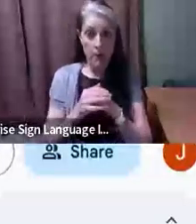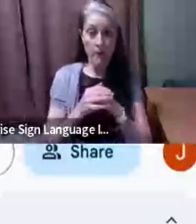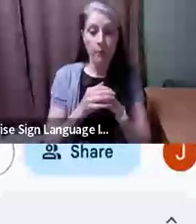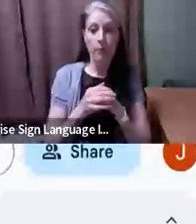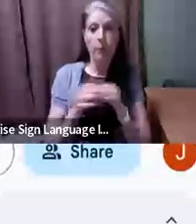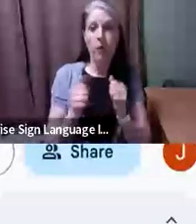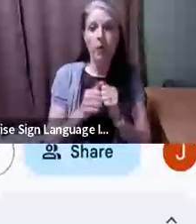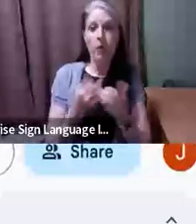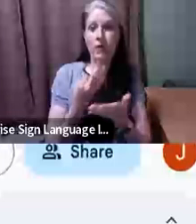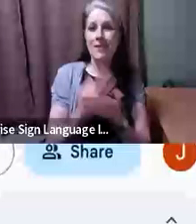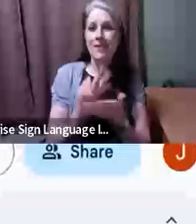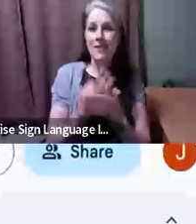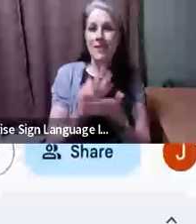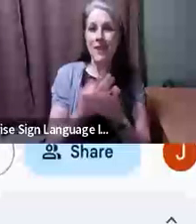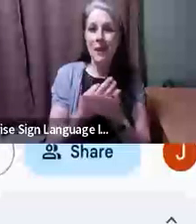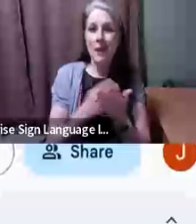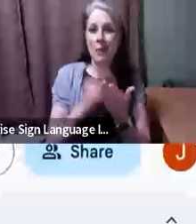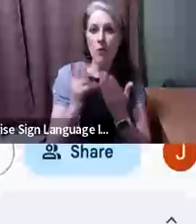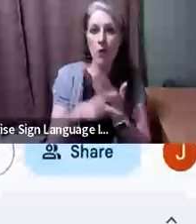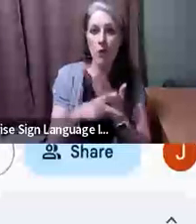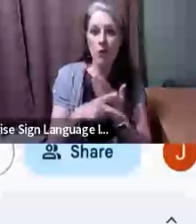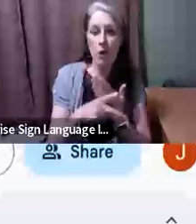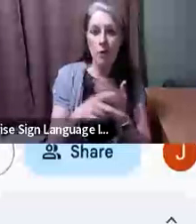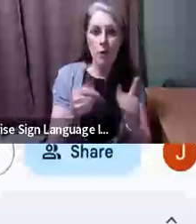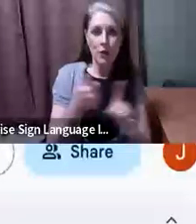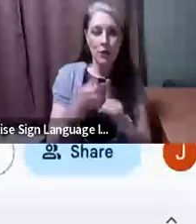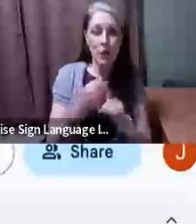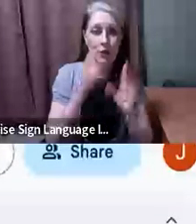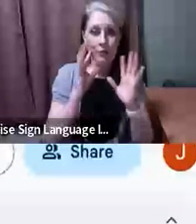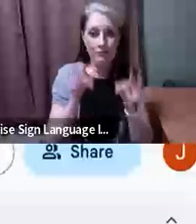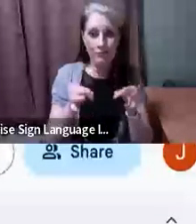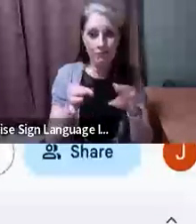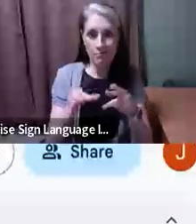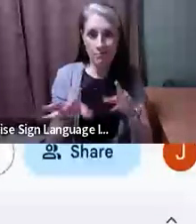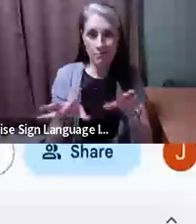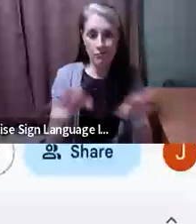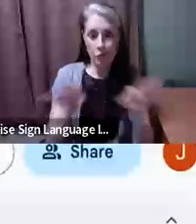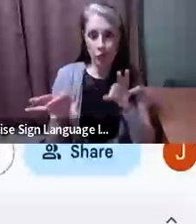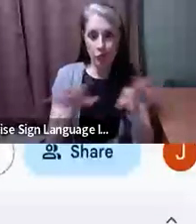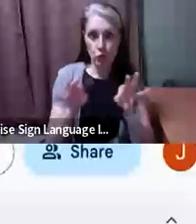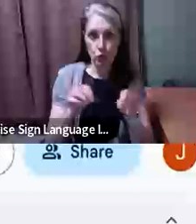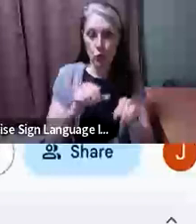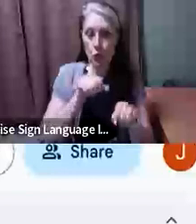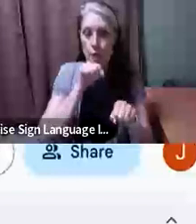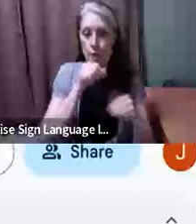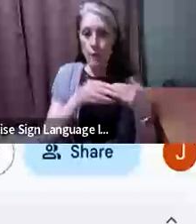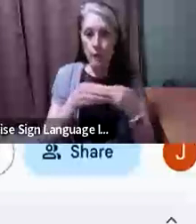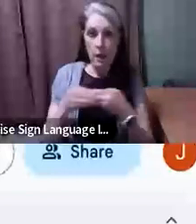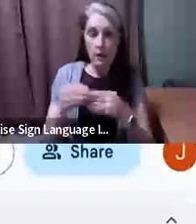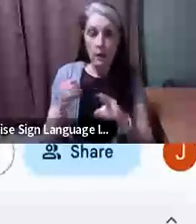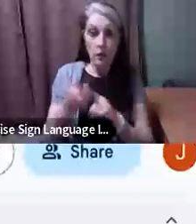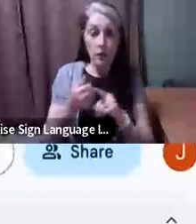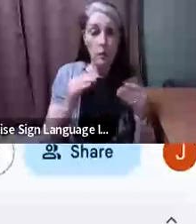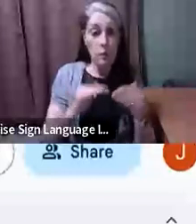with this funding and with this programming, you get to make those choices. And we would love for them to be guided by your